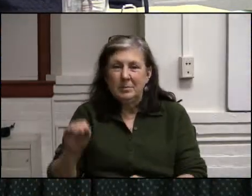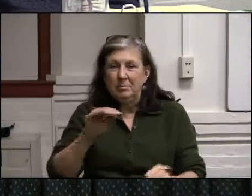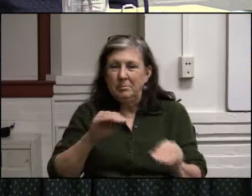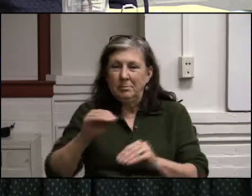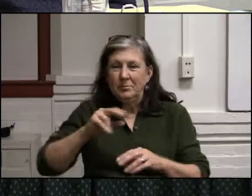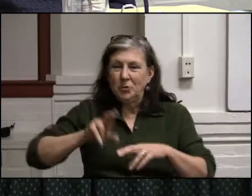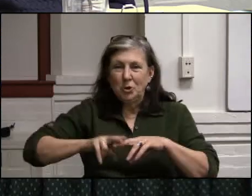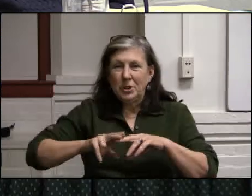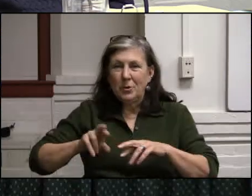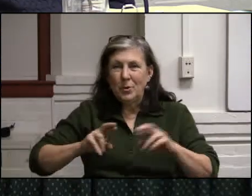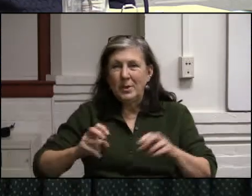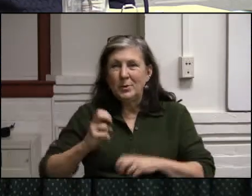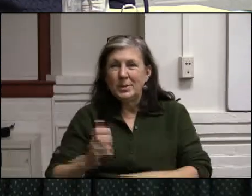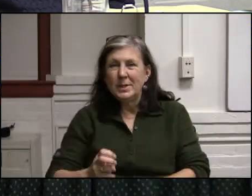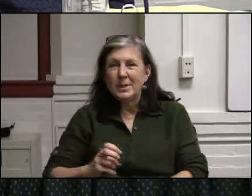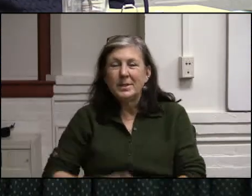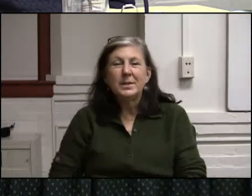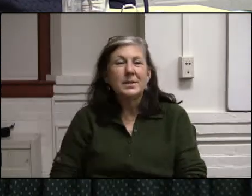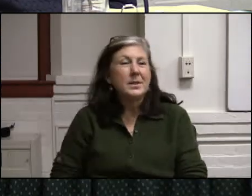And